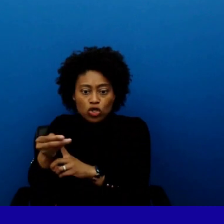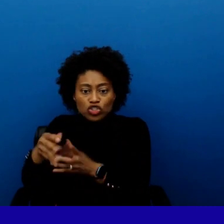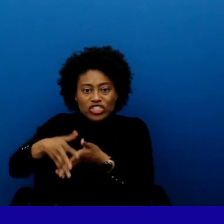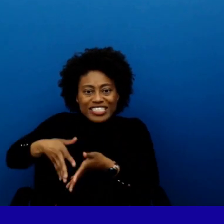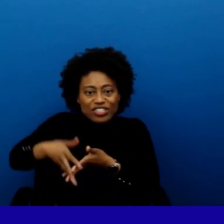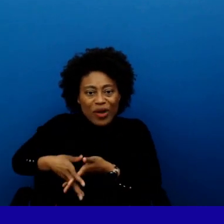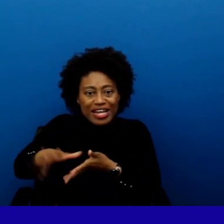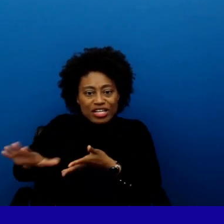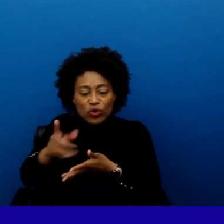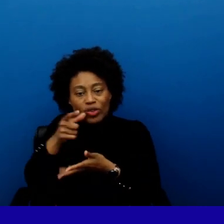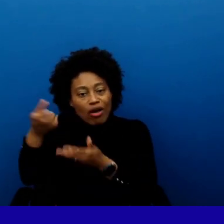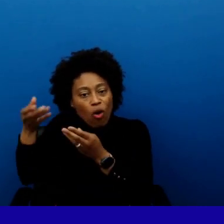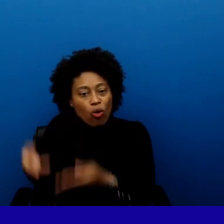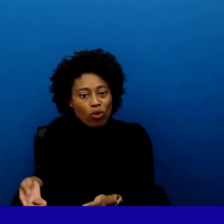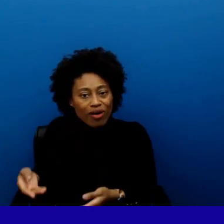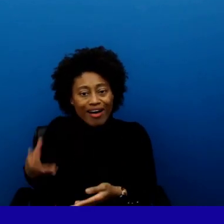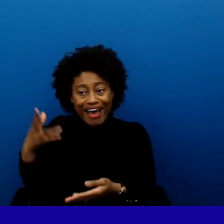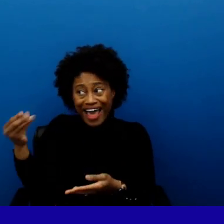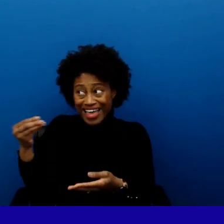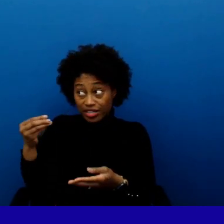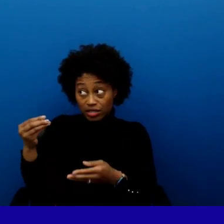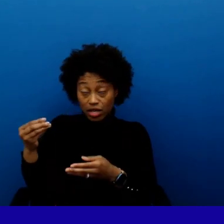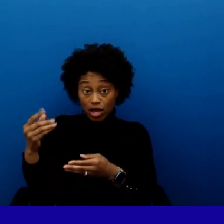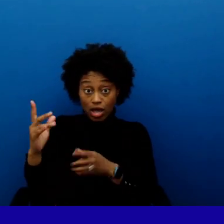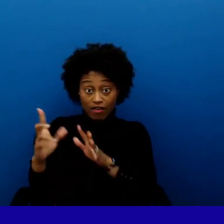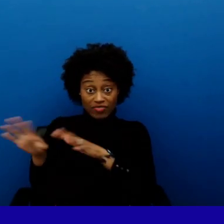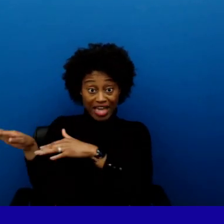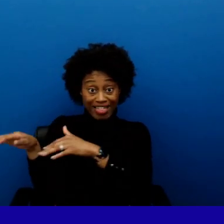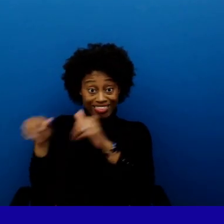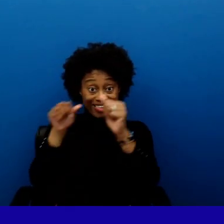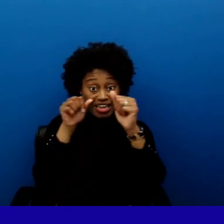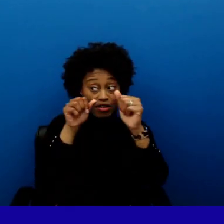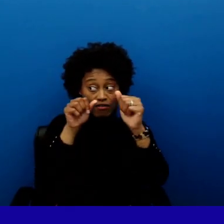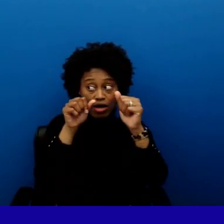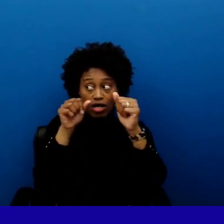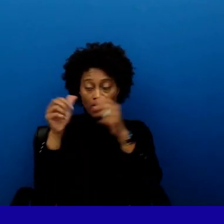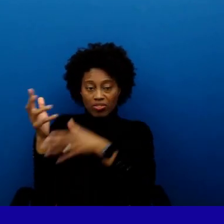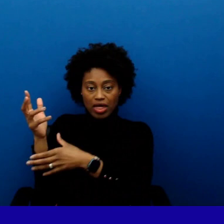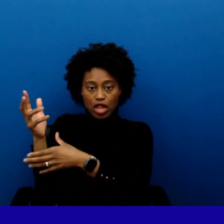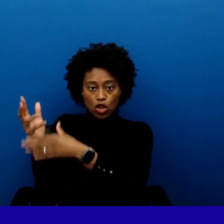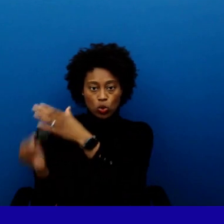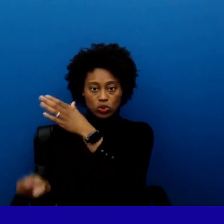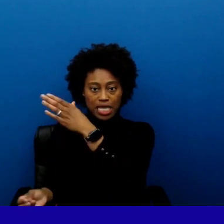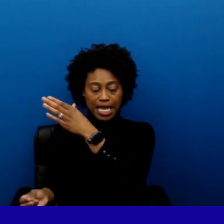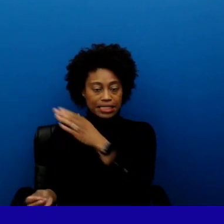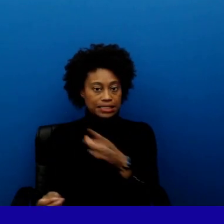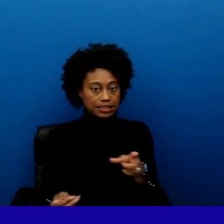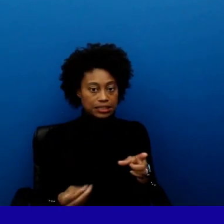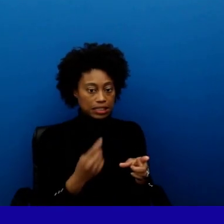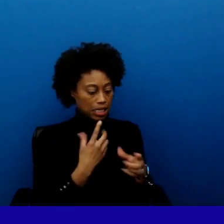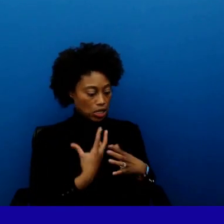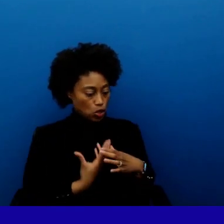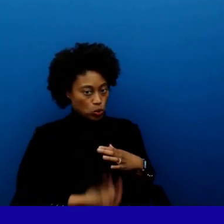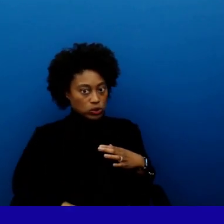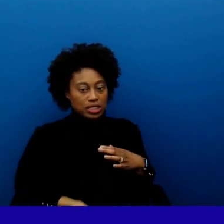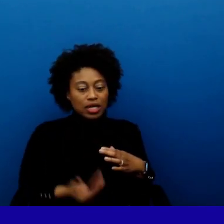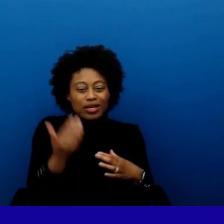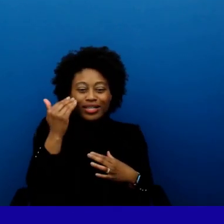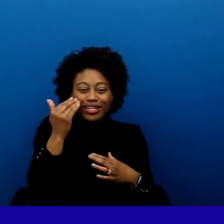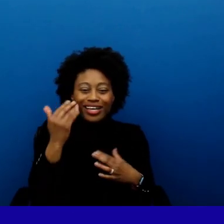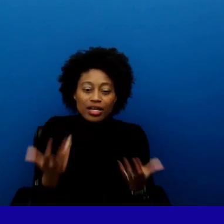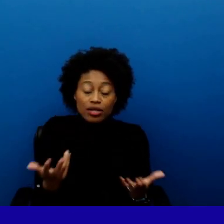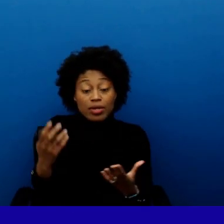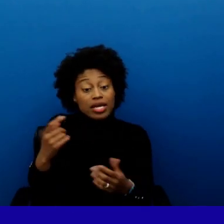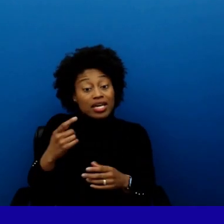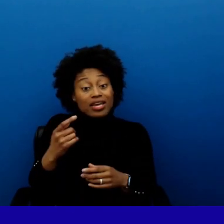displaced, their food cultures are much more ingrained. Um, you have important discussions